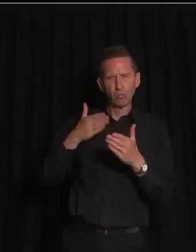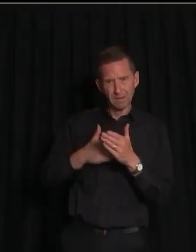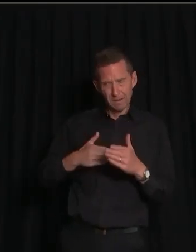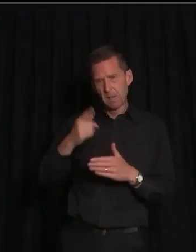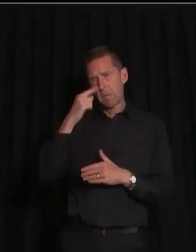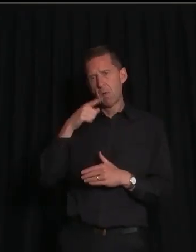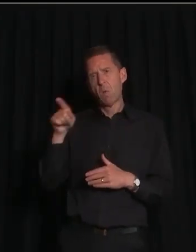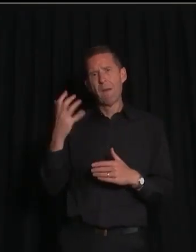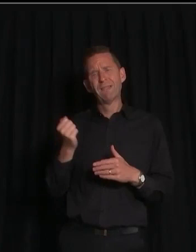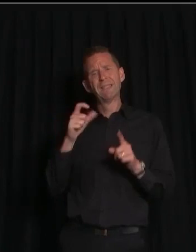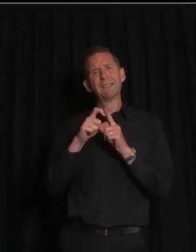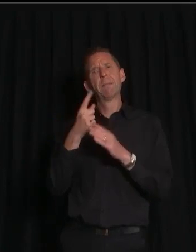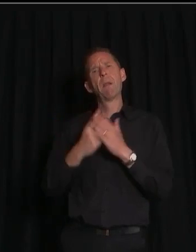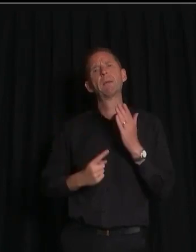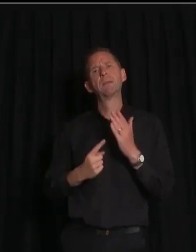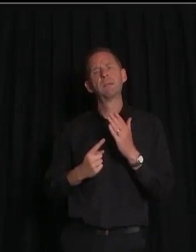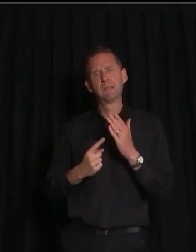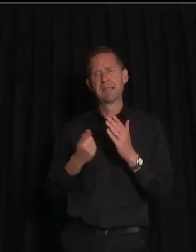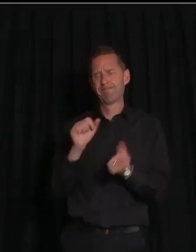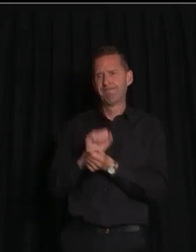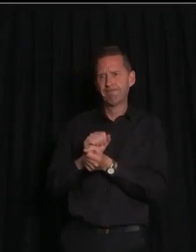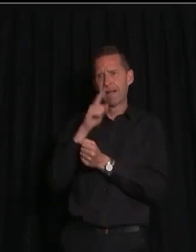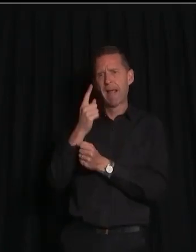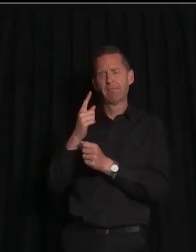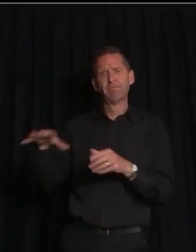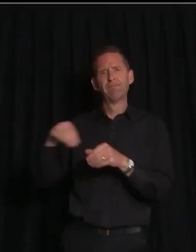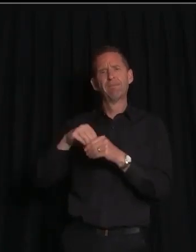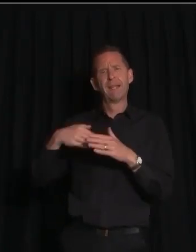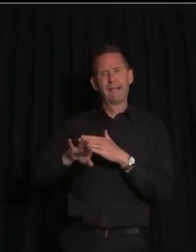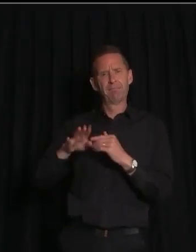a disability face to the inclusion in the